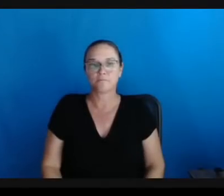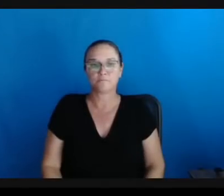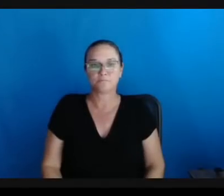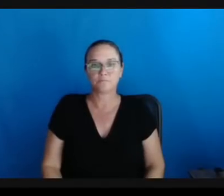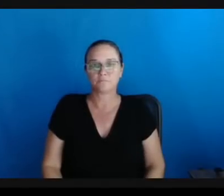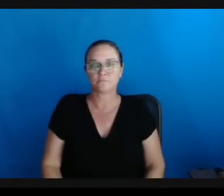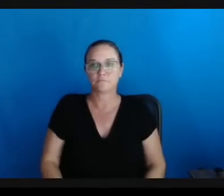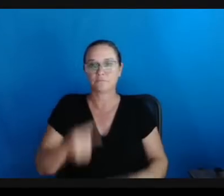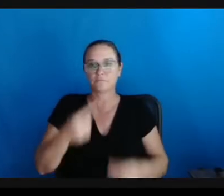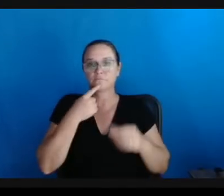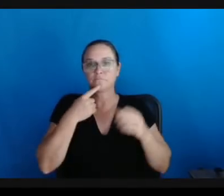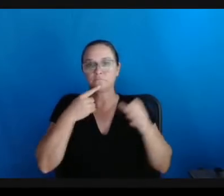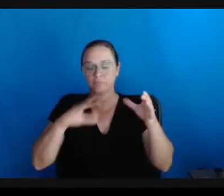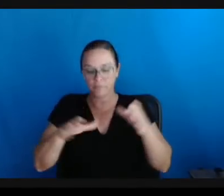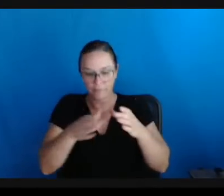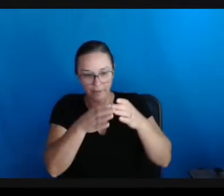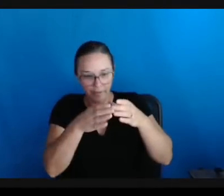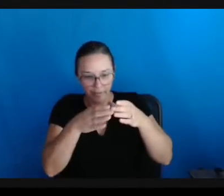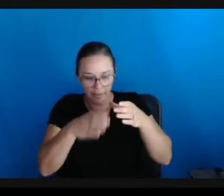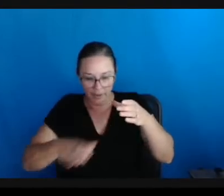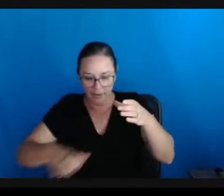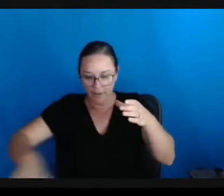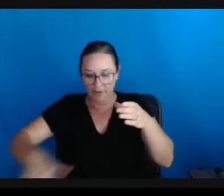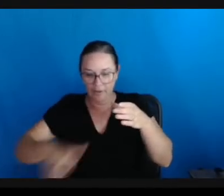conduit itself is approximately